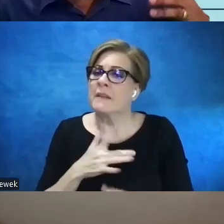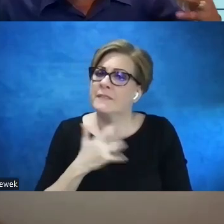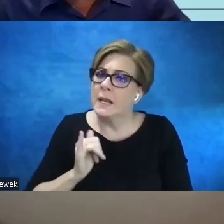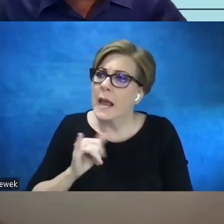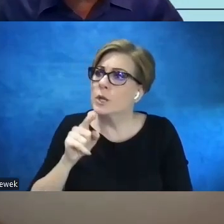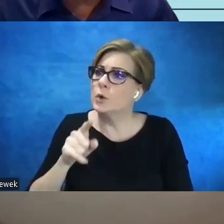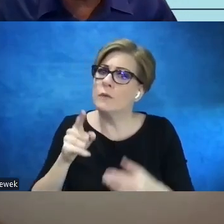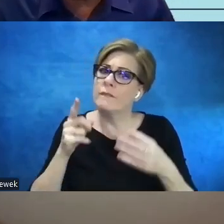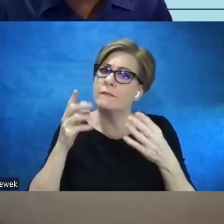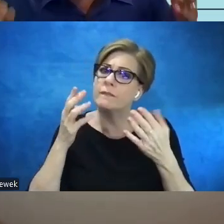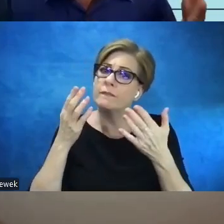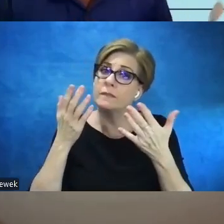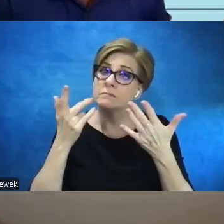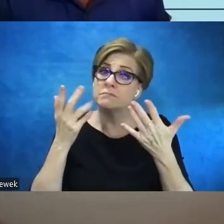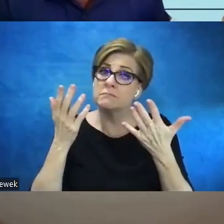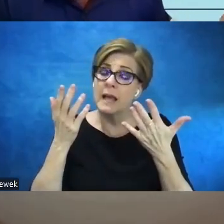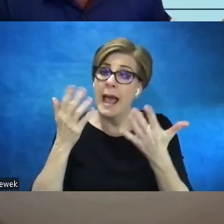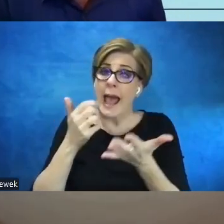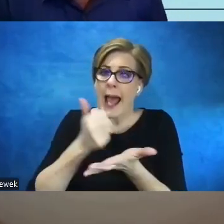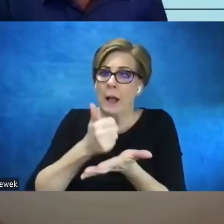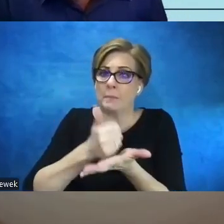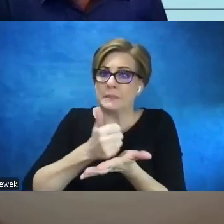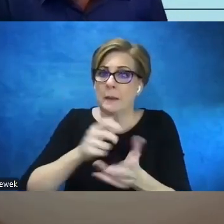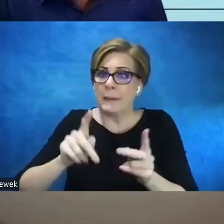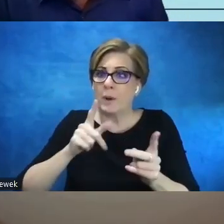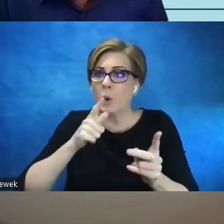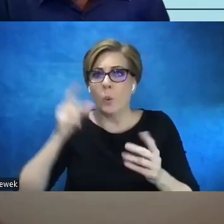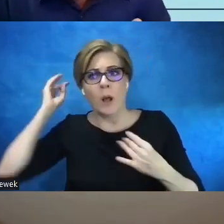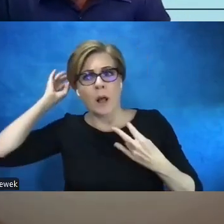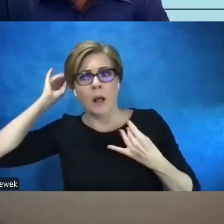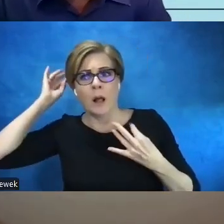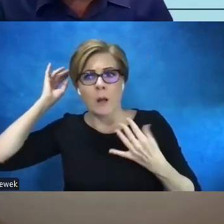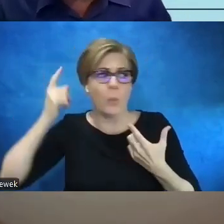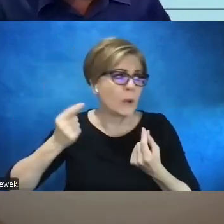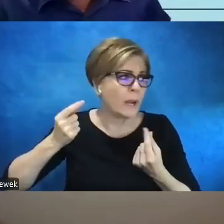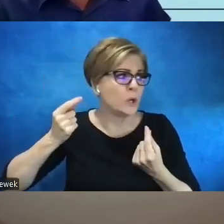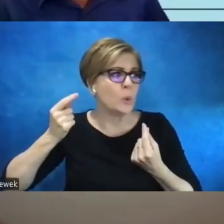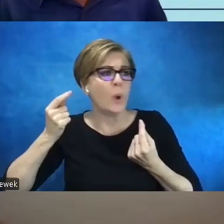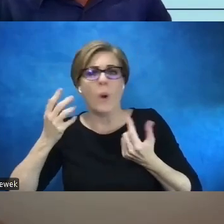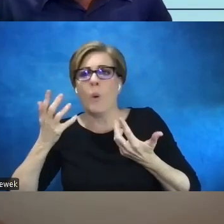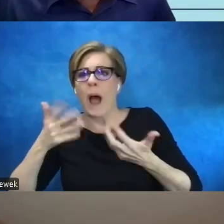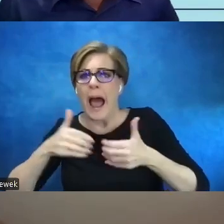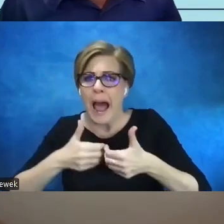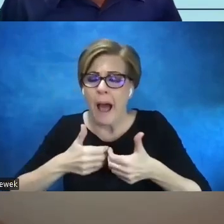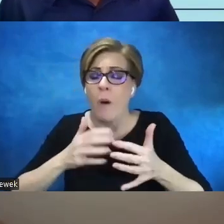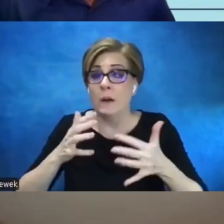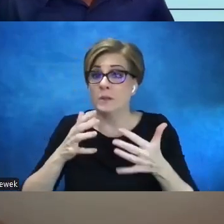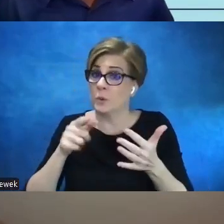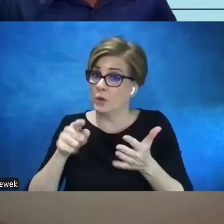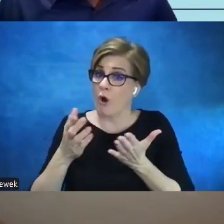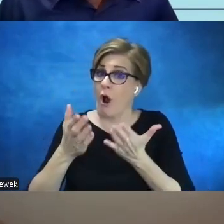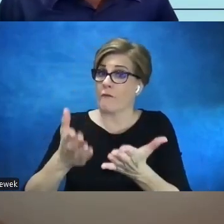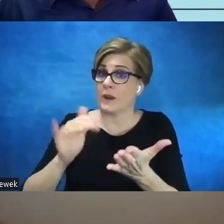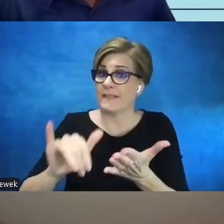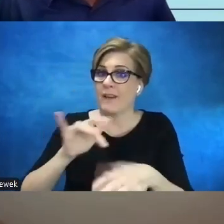who had it in the back of their head. What do I do next? How do I handle this? And here you're offering this resource. So it is in the chat box, and